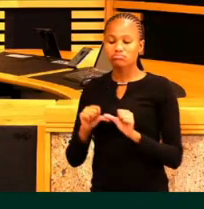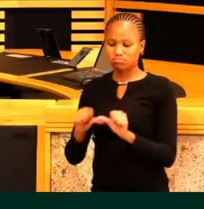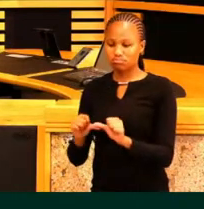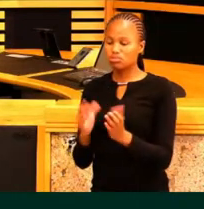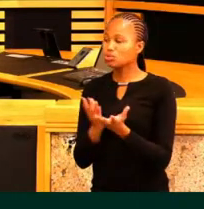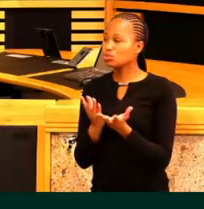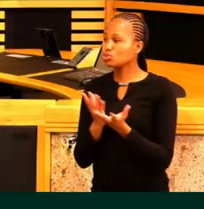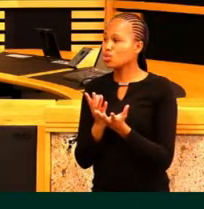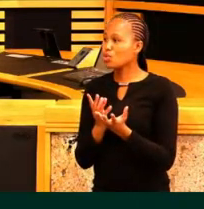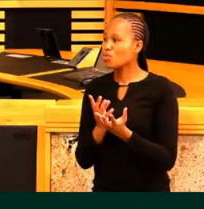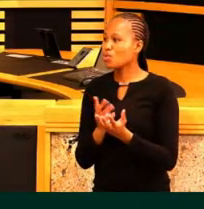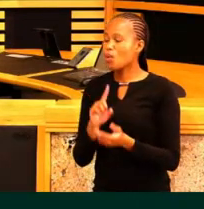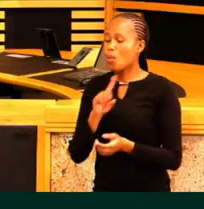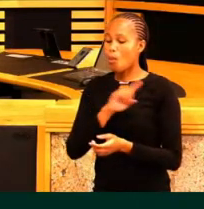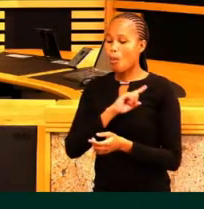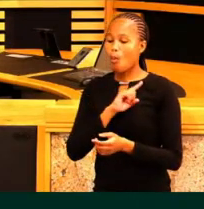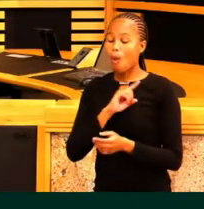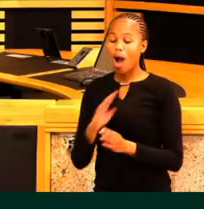um